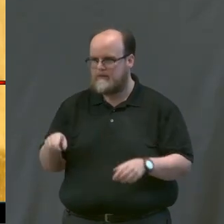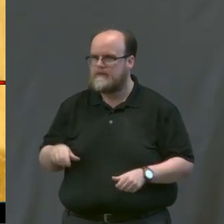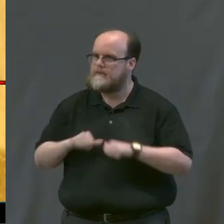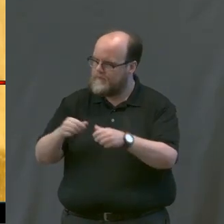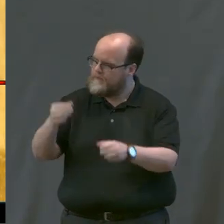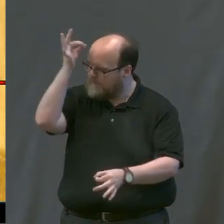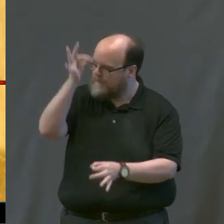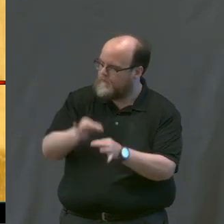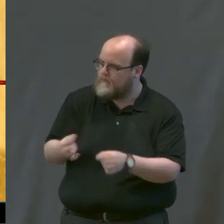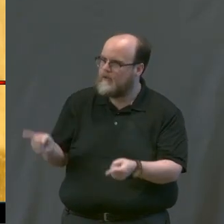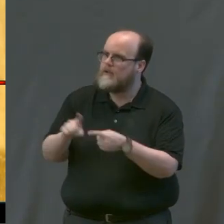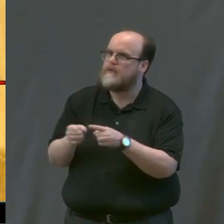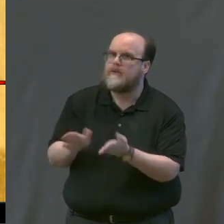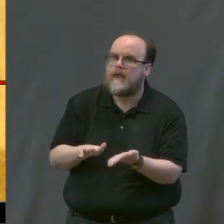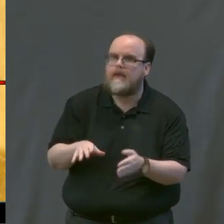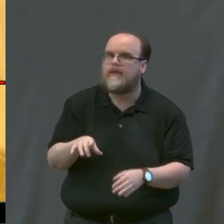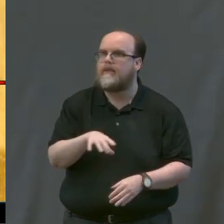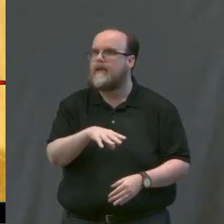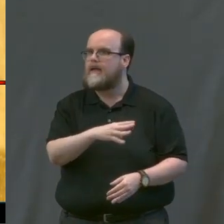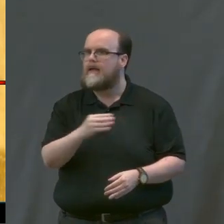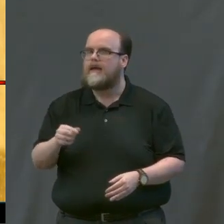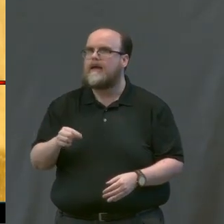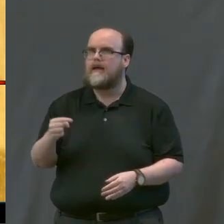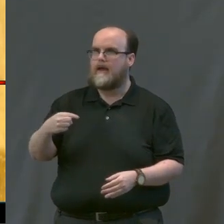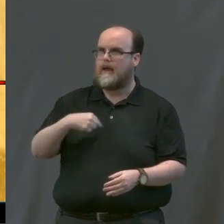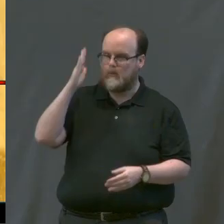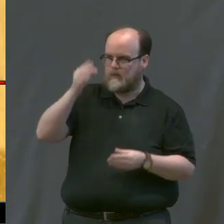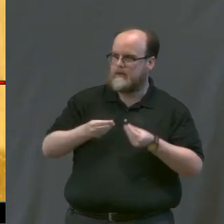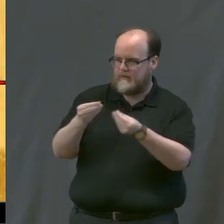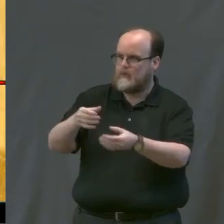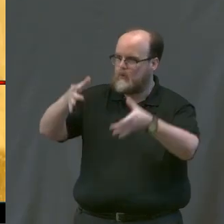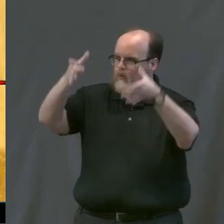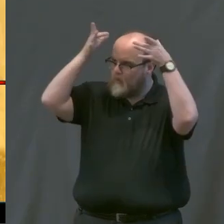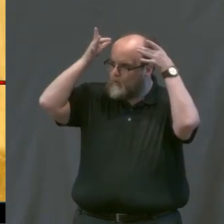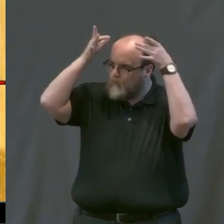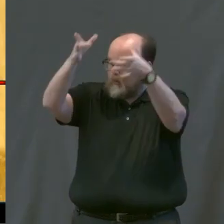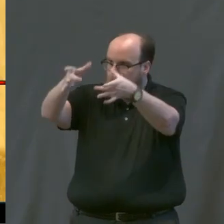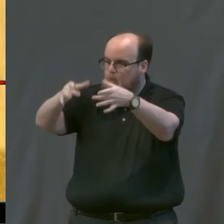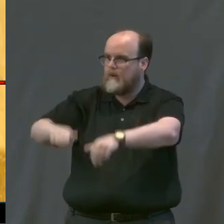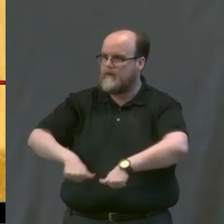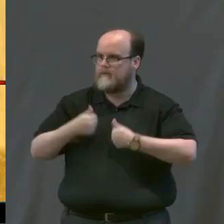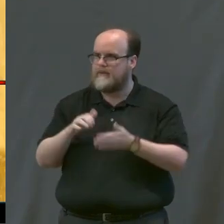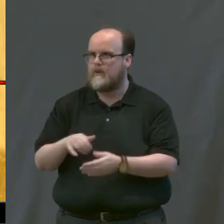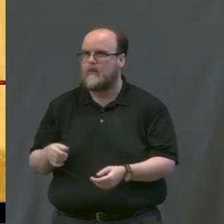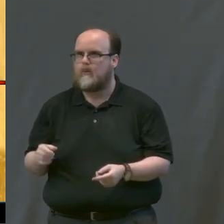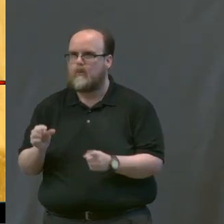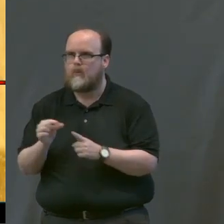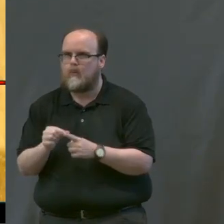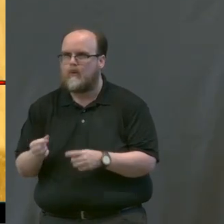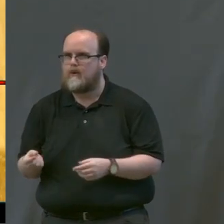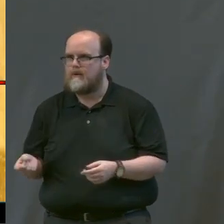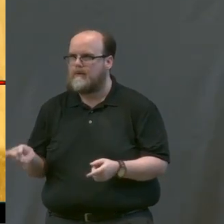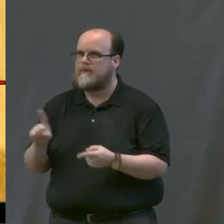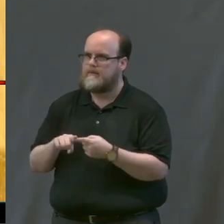faithful unto death, and I will give you a crown of life." That word "unto," we like to use this